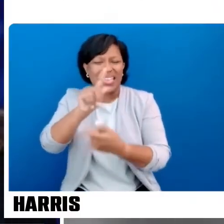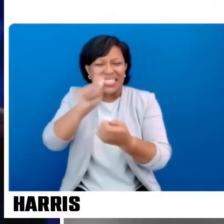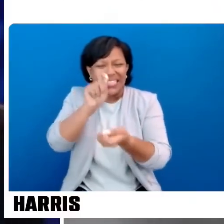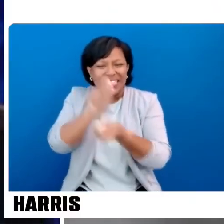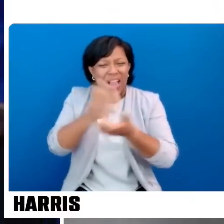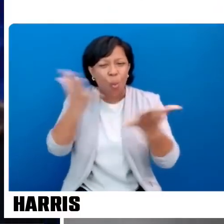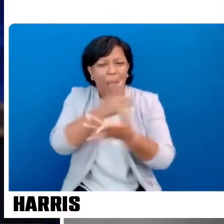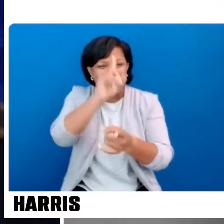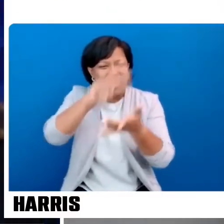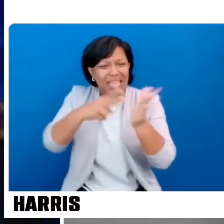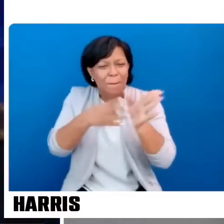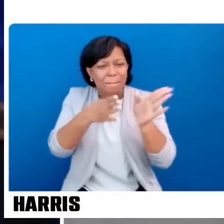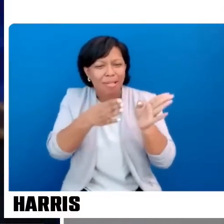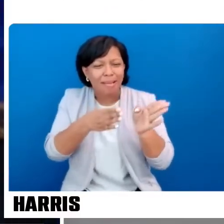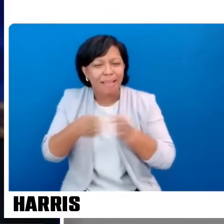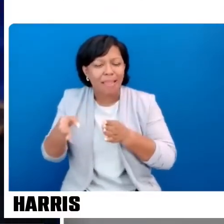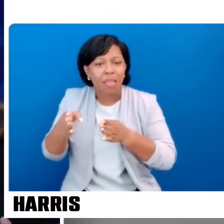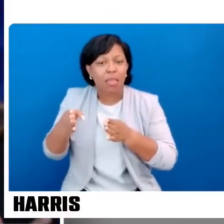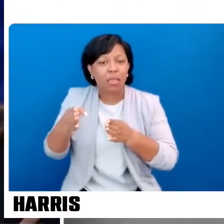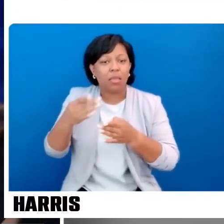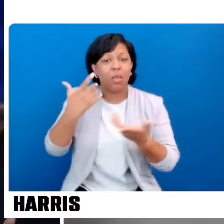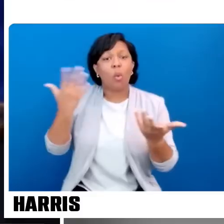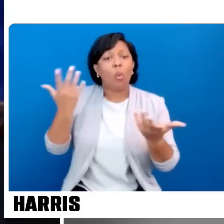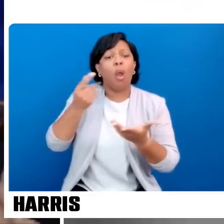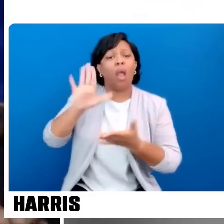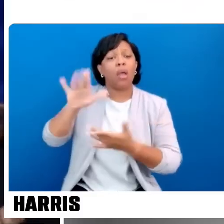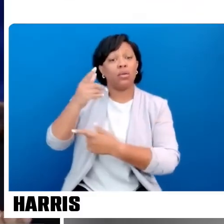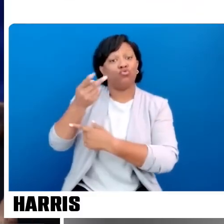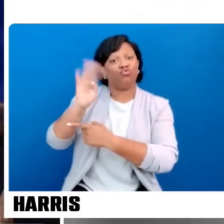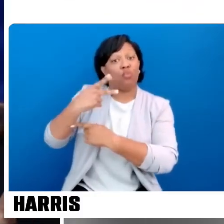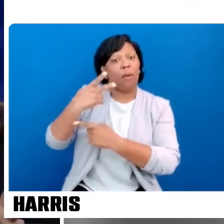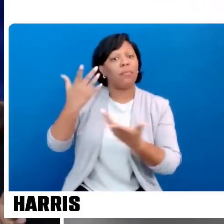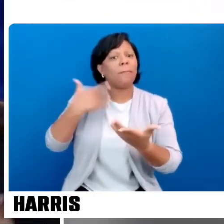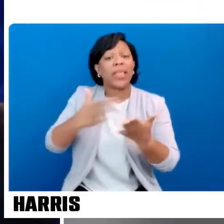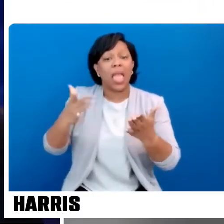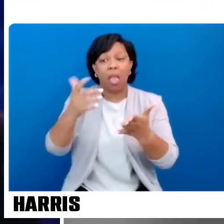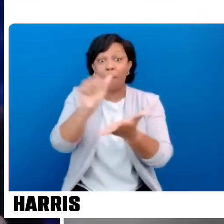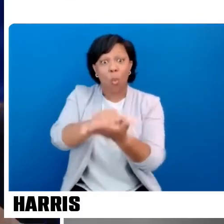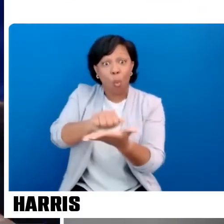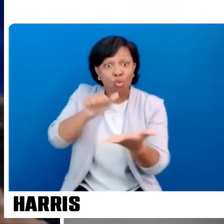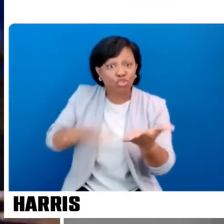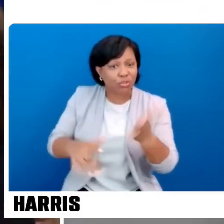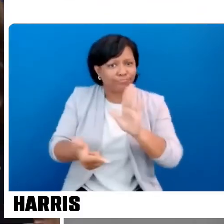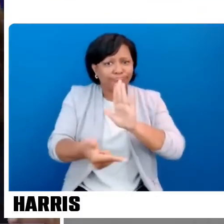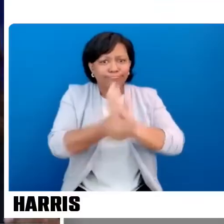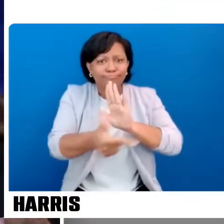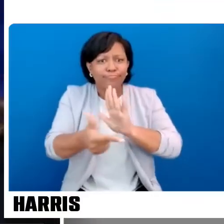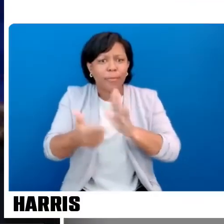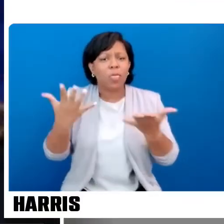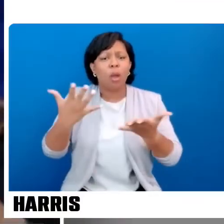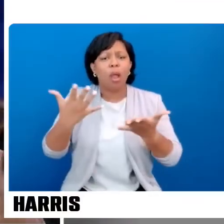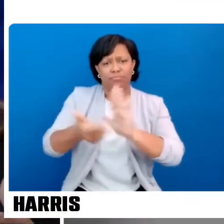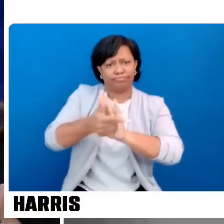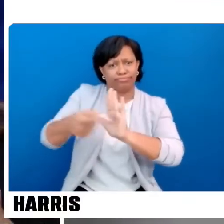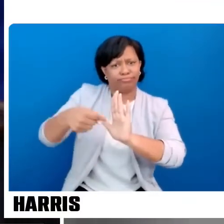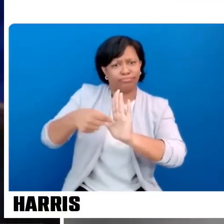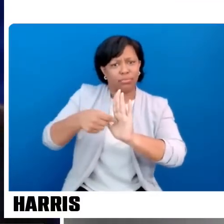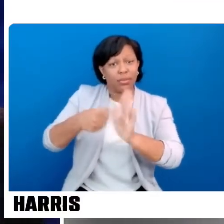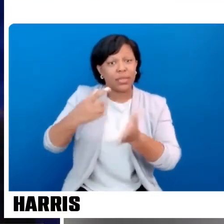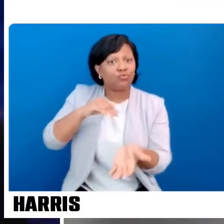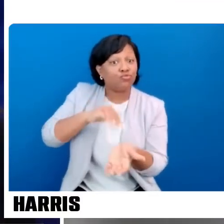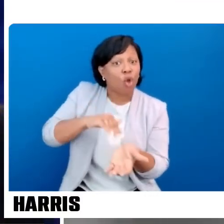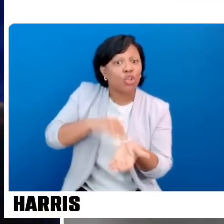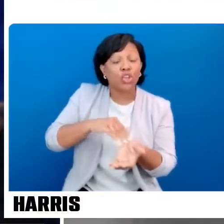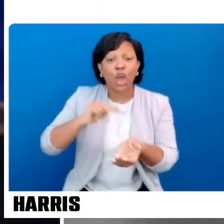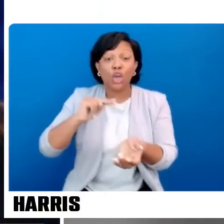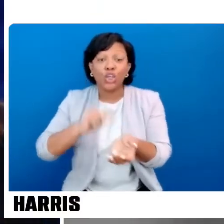are Trump abortion bans, which make it criminal for a doctor or nurse to provide health care. In